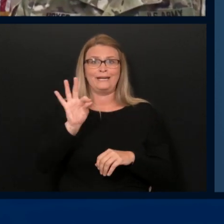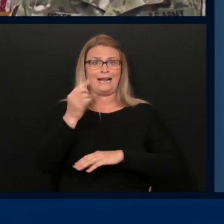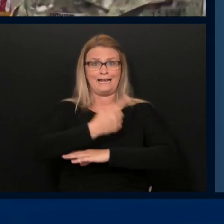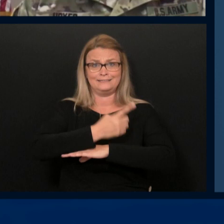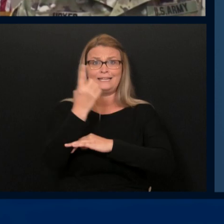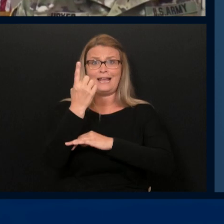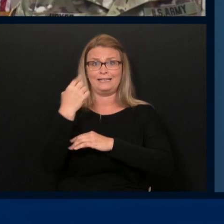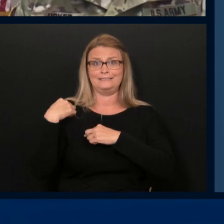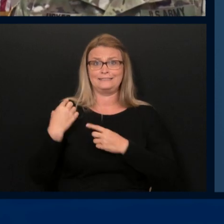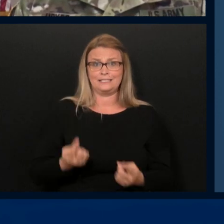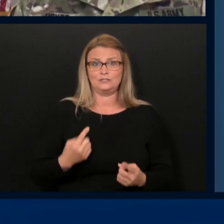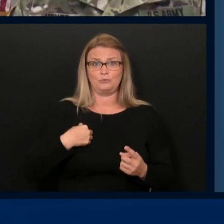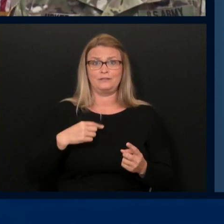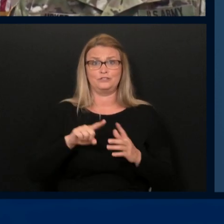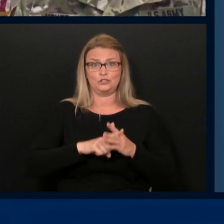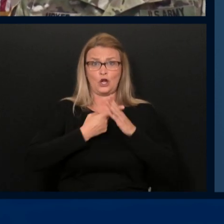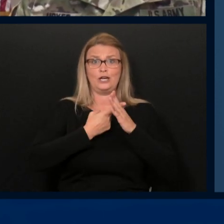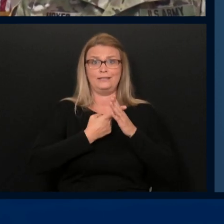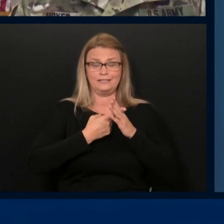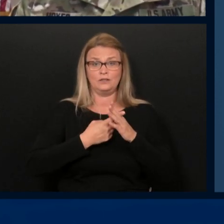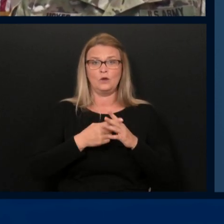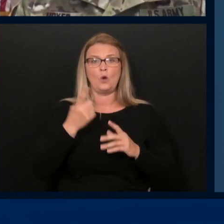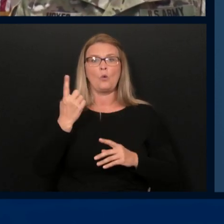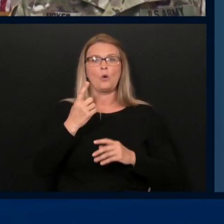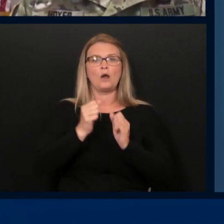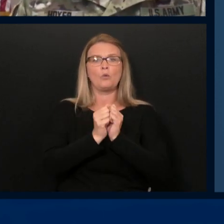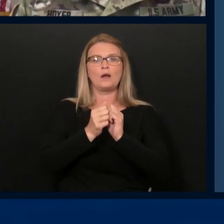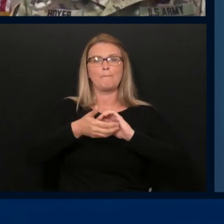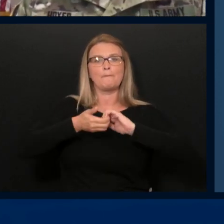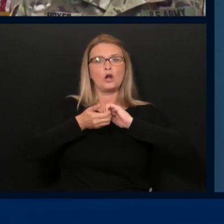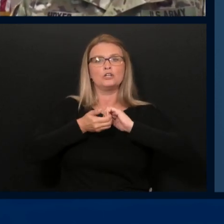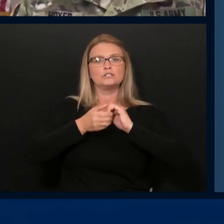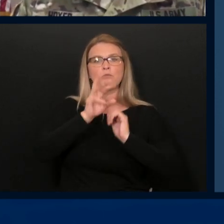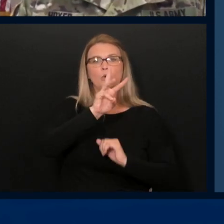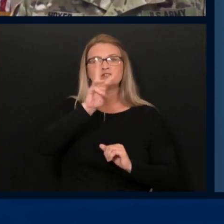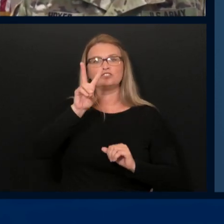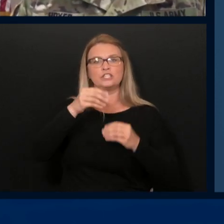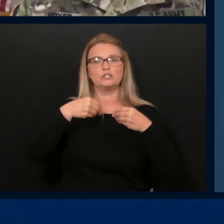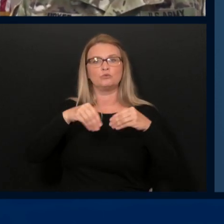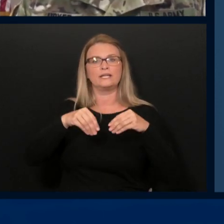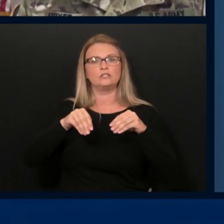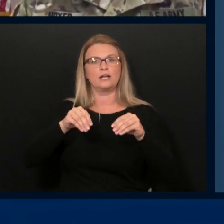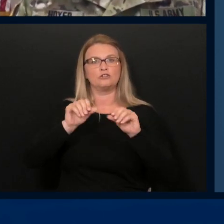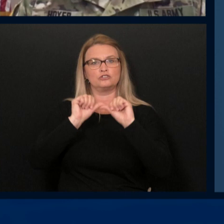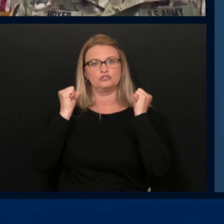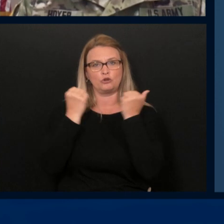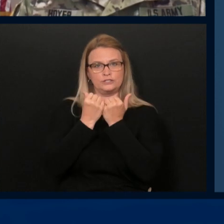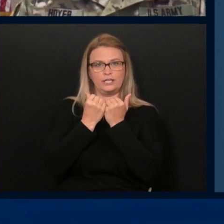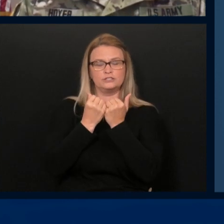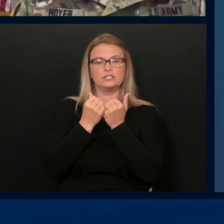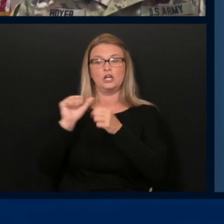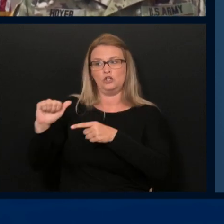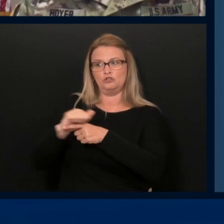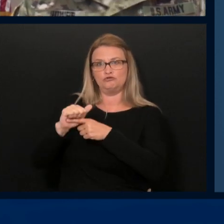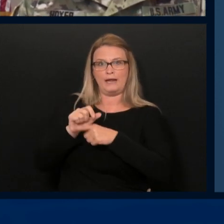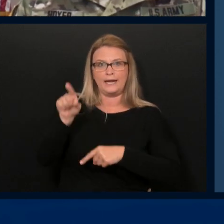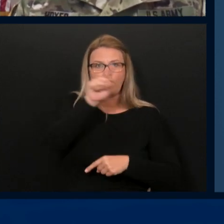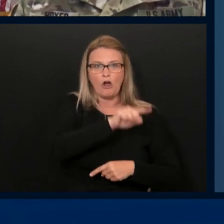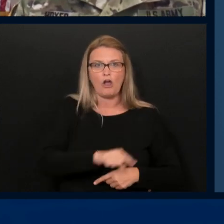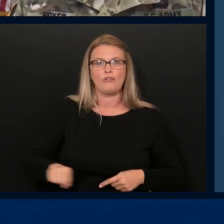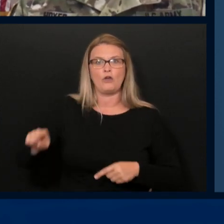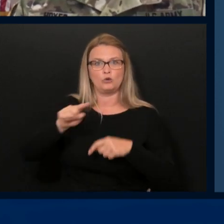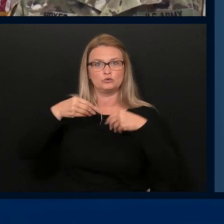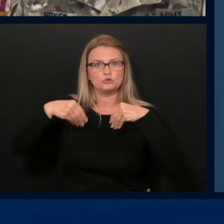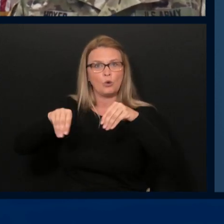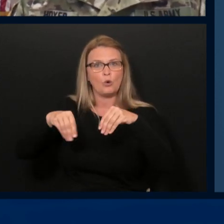to date. One in particular is a partnership with the West Virginia Retailers Association, training those stores,